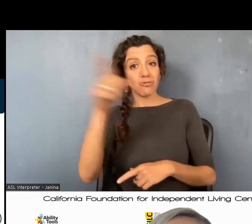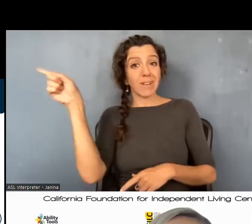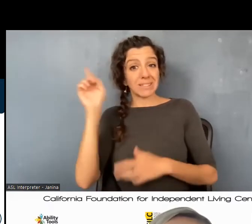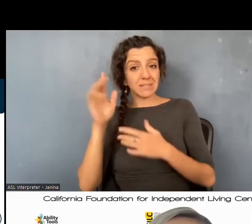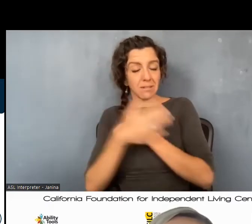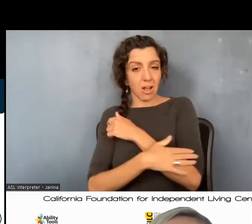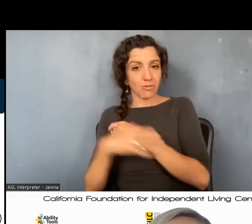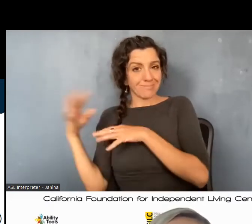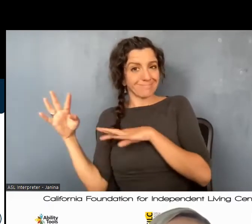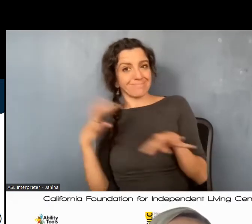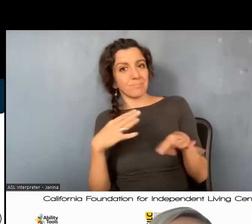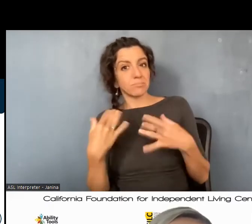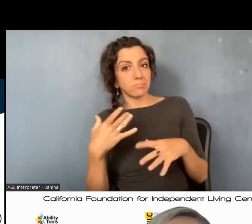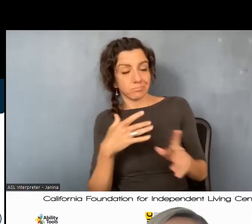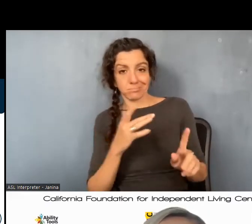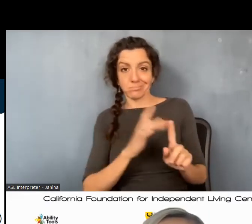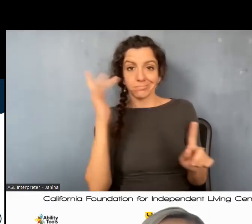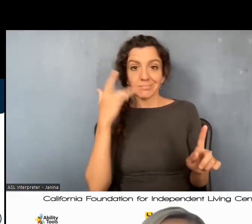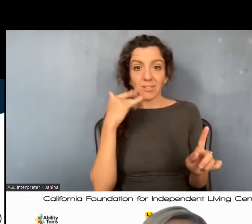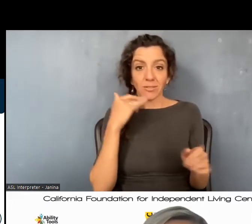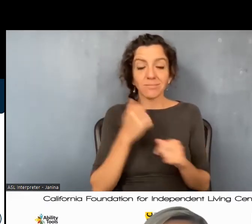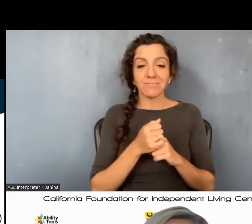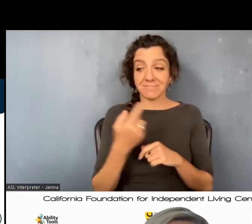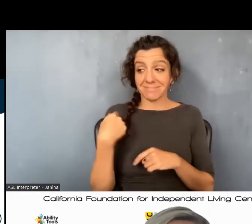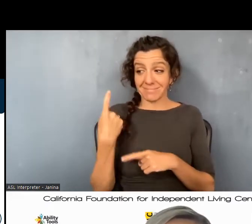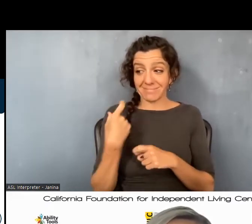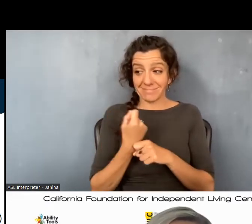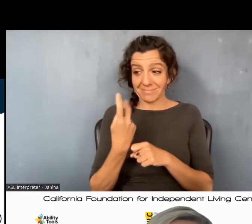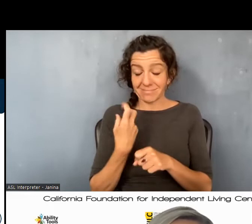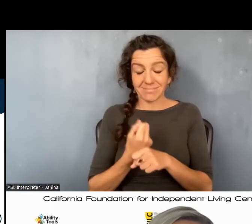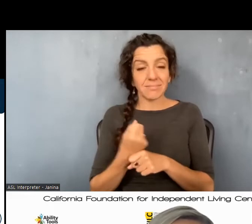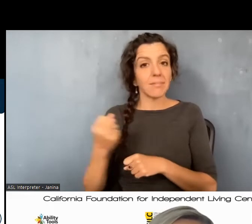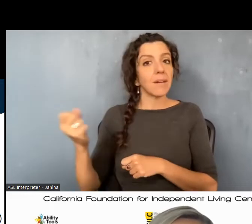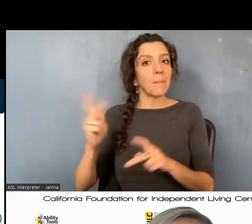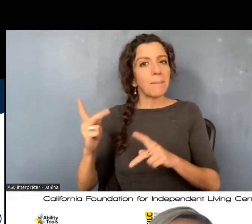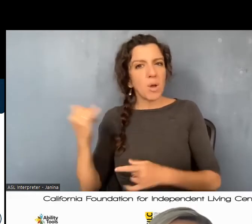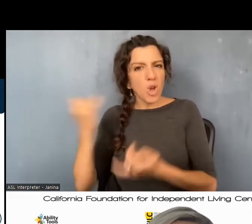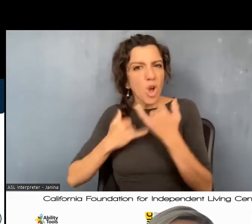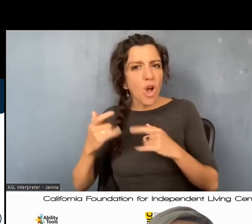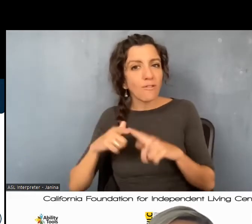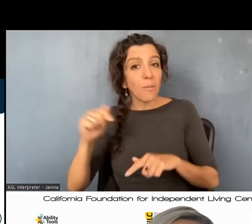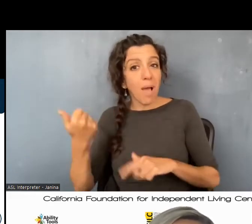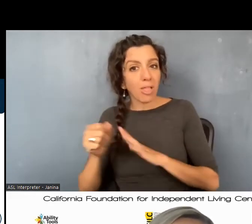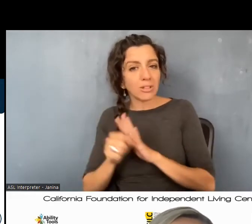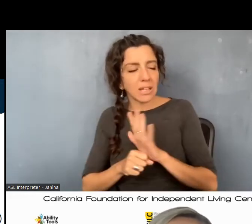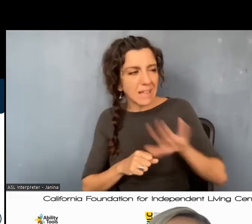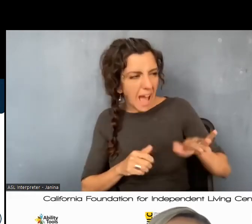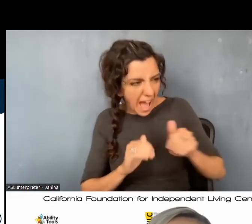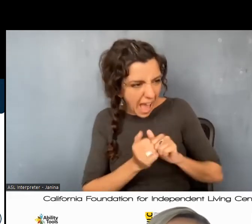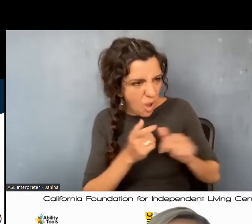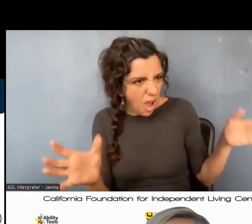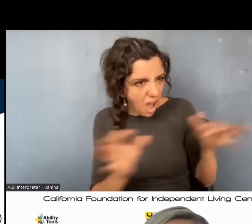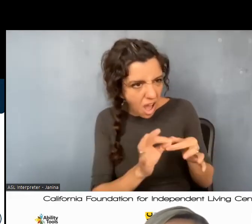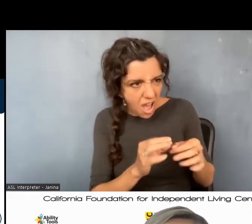and a half or two, folks have called from other states and said, how in the world did you get disability and aging to come together in your state?